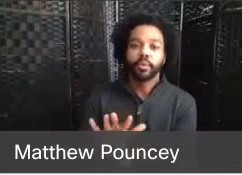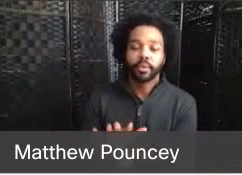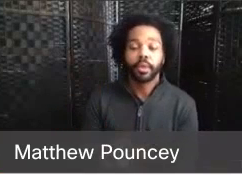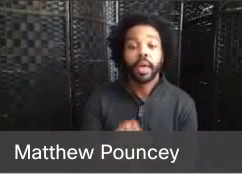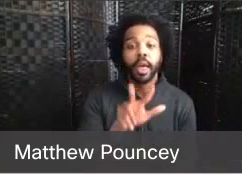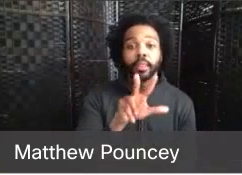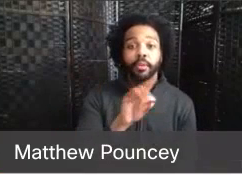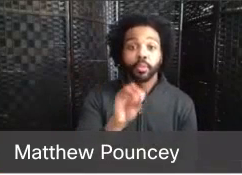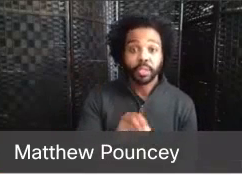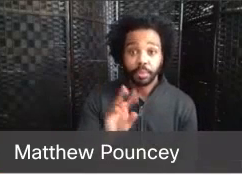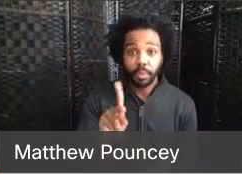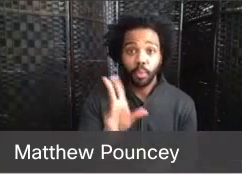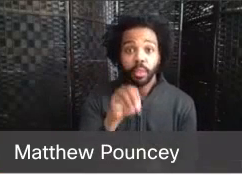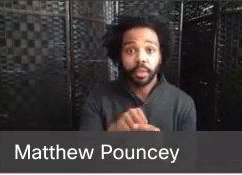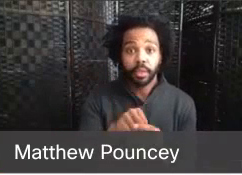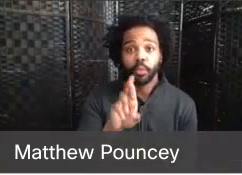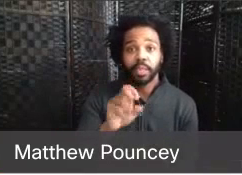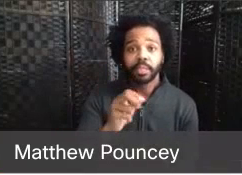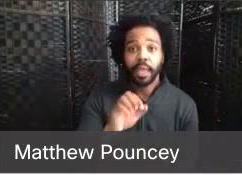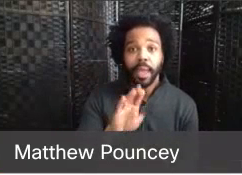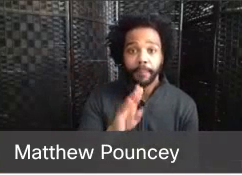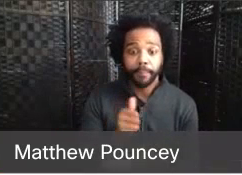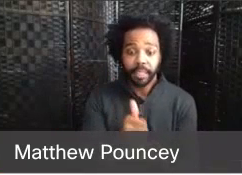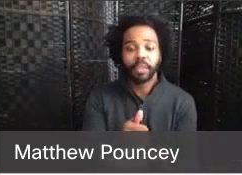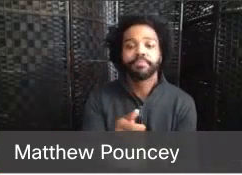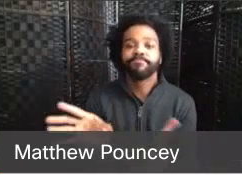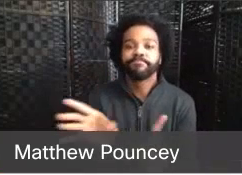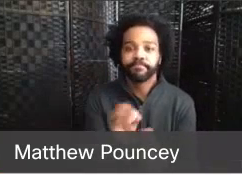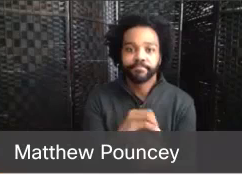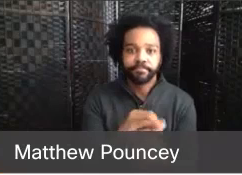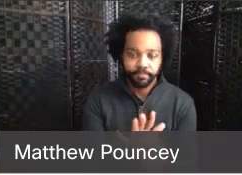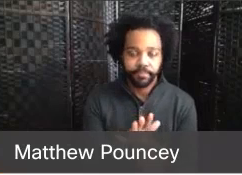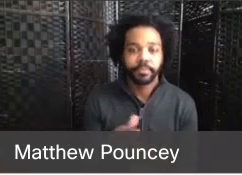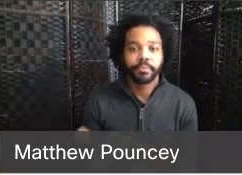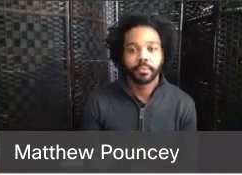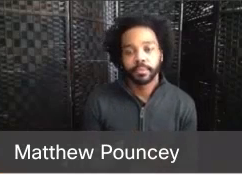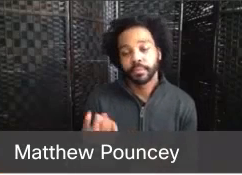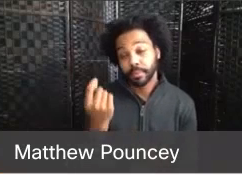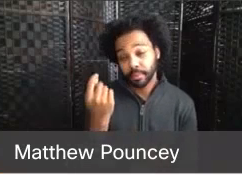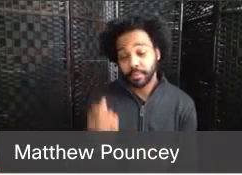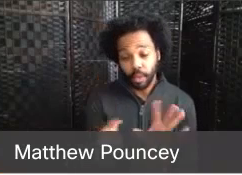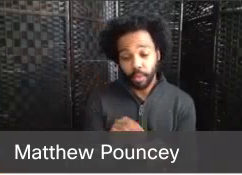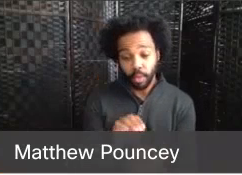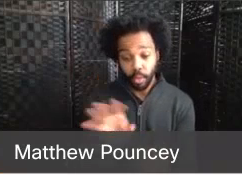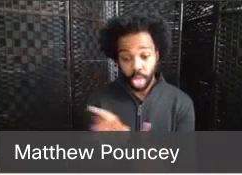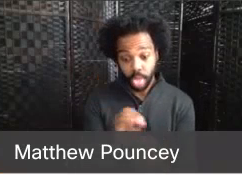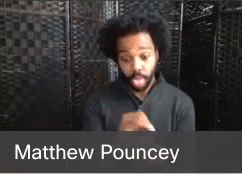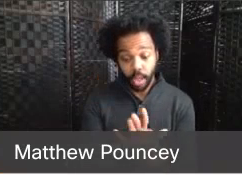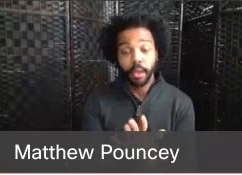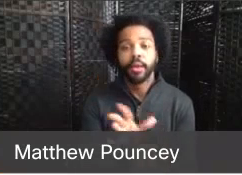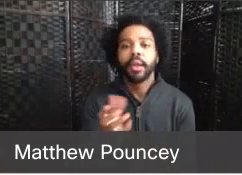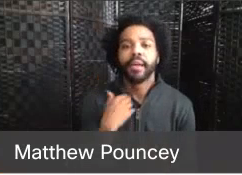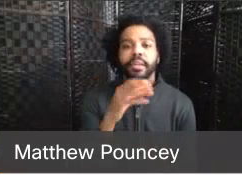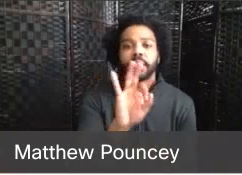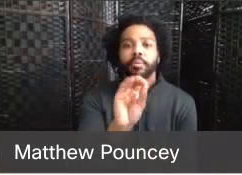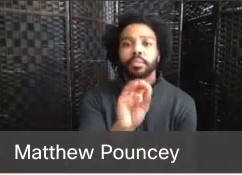in residential habilitation placements have contracted COVID. Of those, we have had 9% who